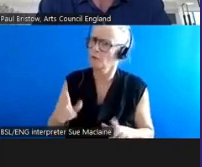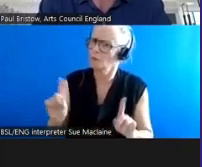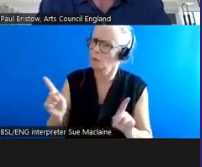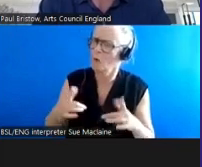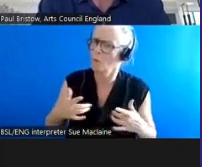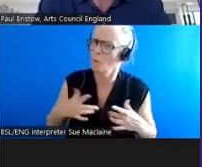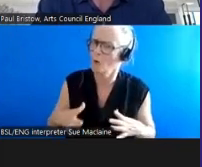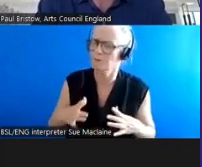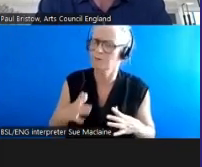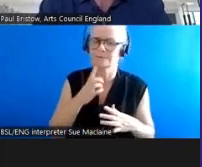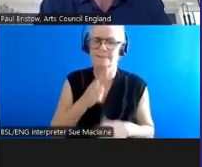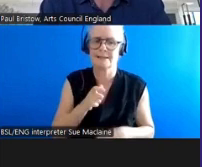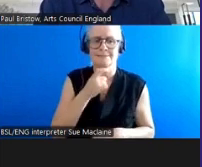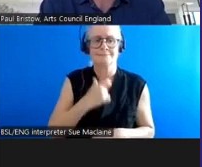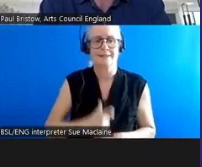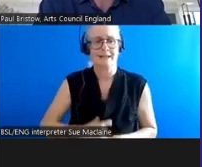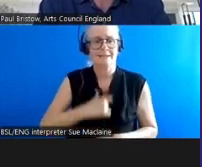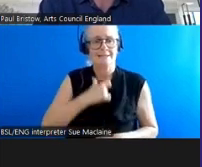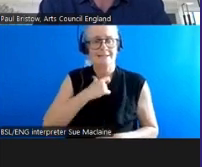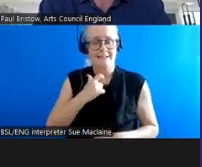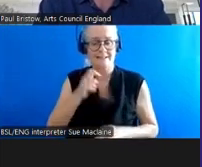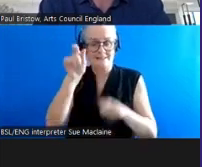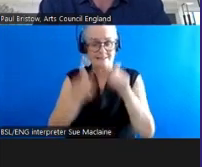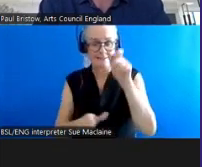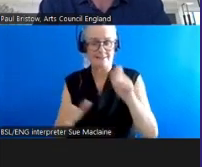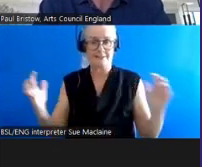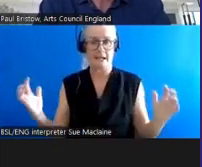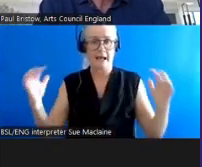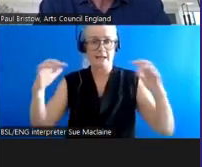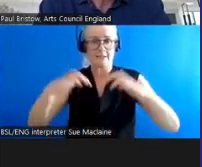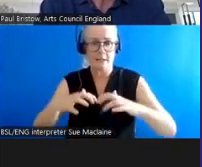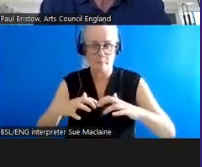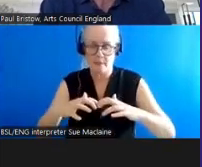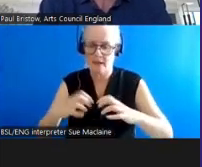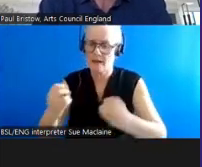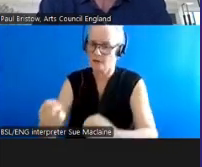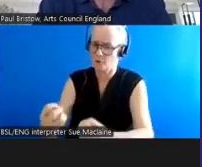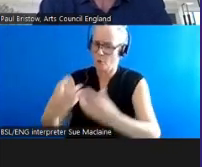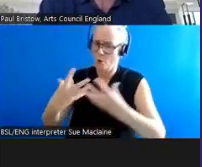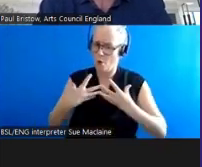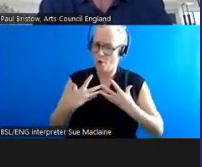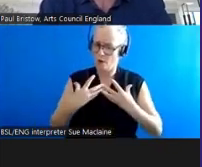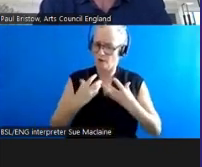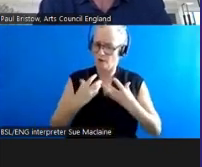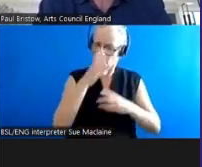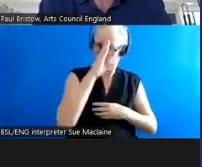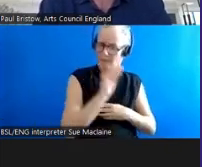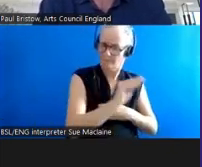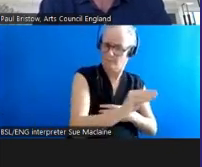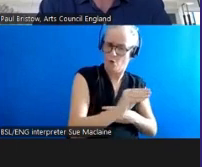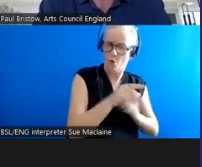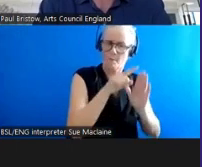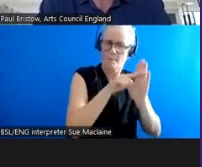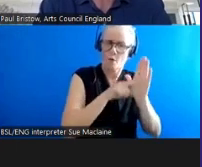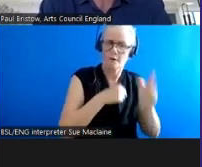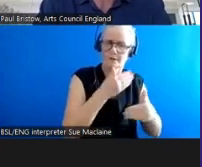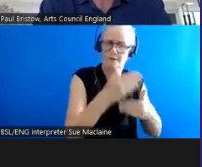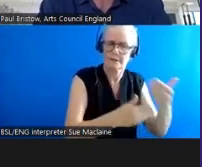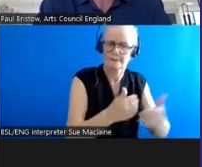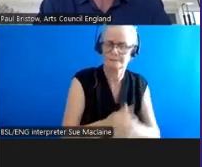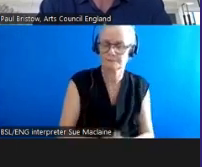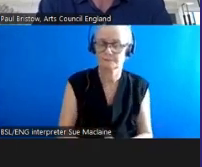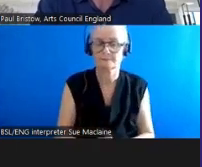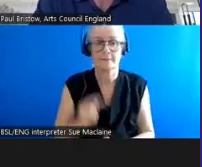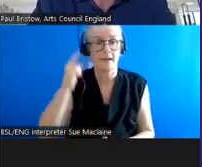Citizens Assembly for Culture across the Combined Authority geography. And in London, where you've had 25 years of devolution,